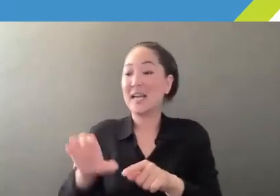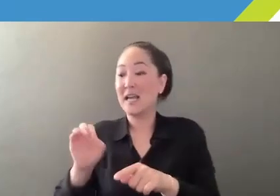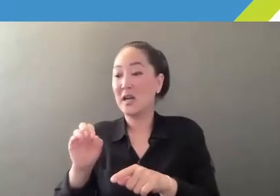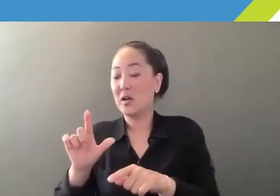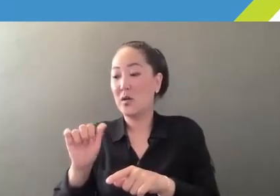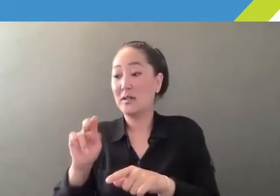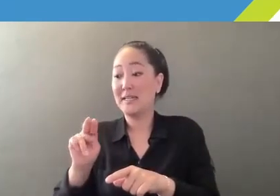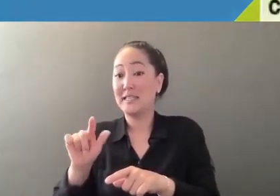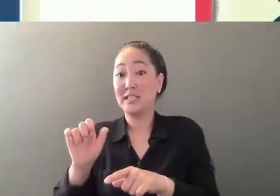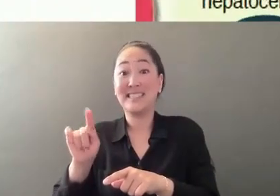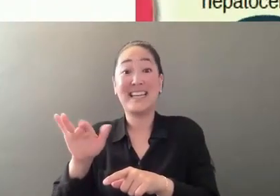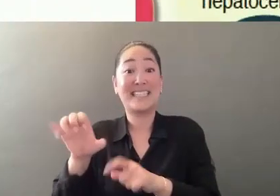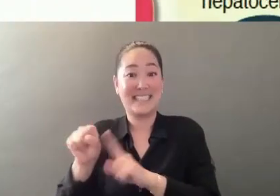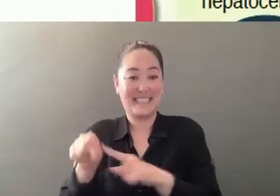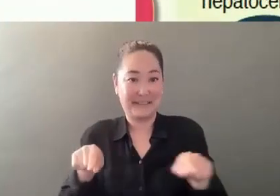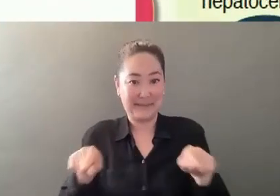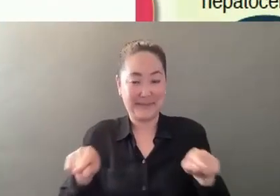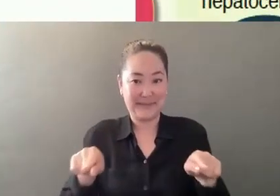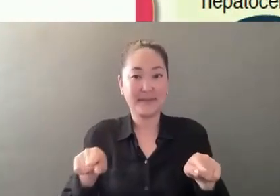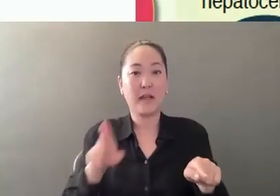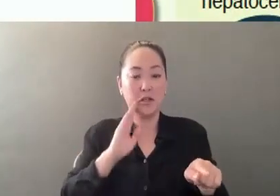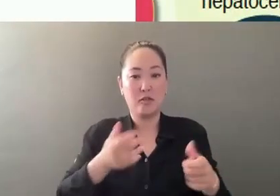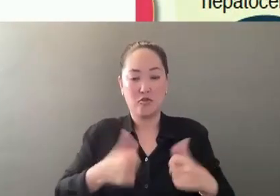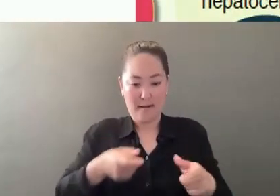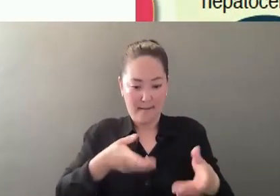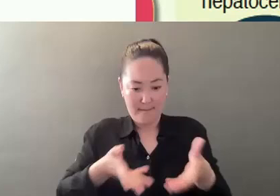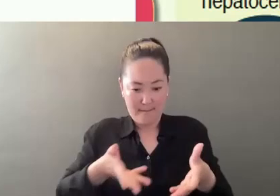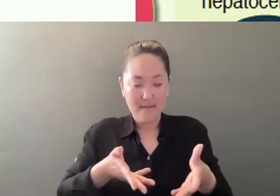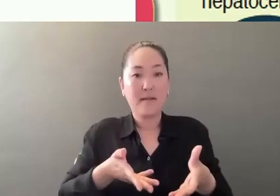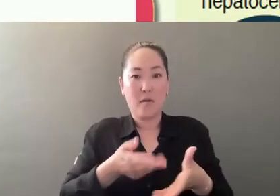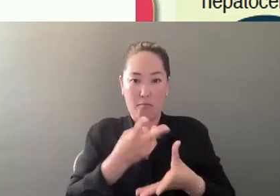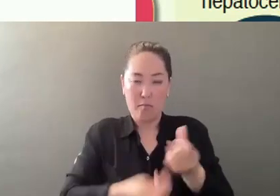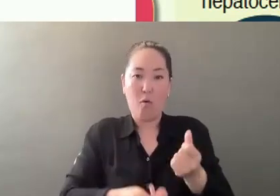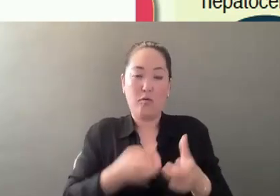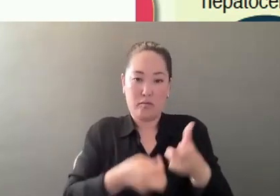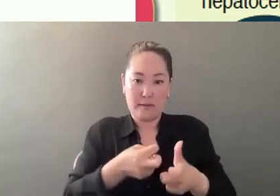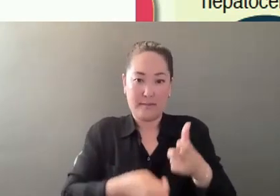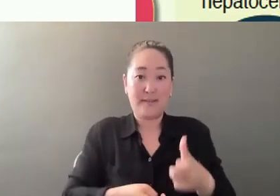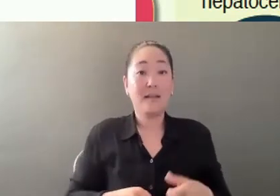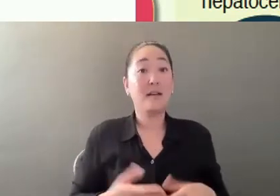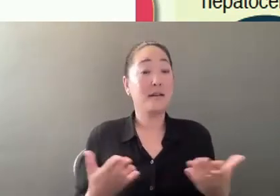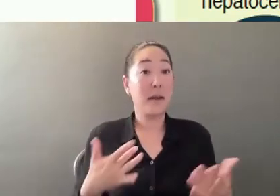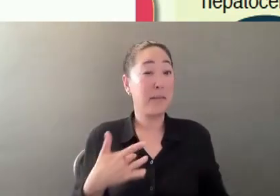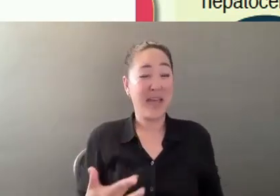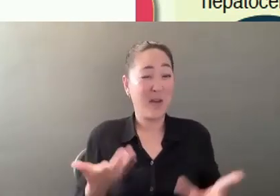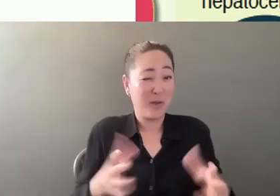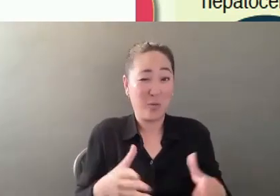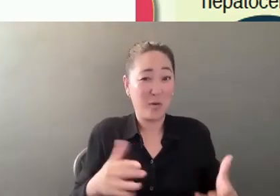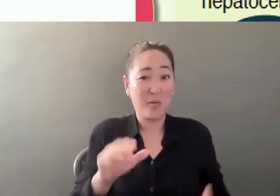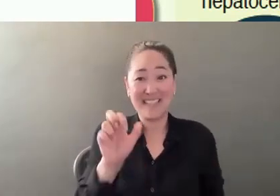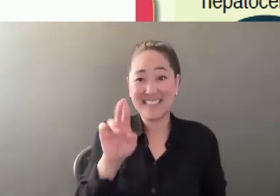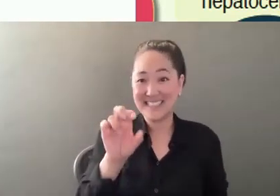What do we not want? We don't want cirrhosis. Okay, cirrhosis is when you get scar